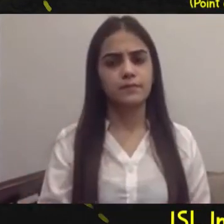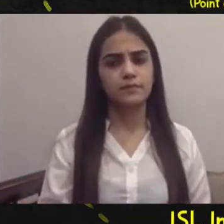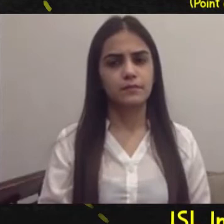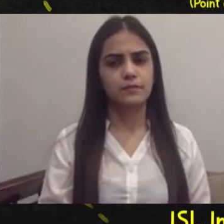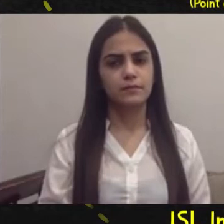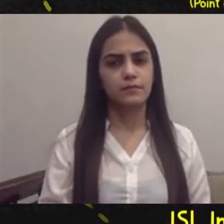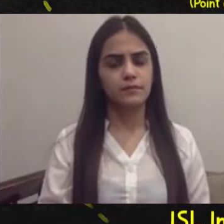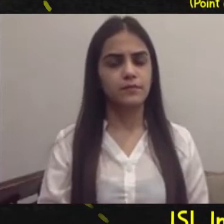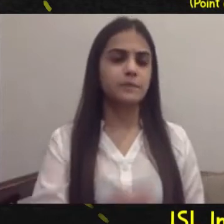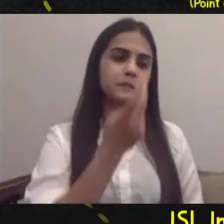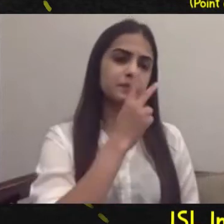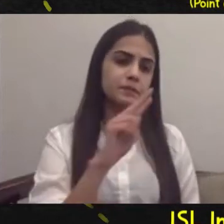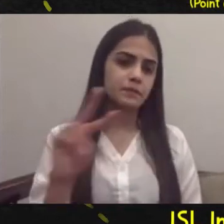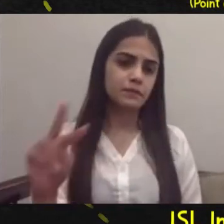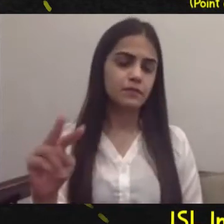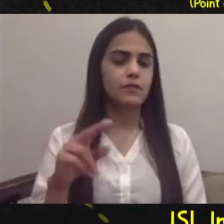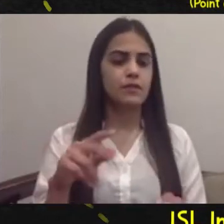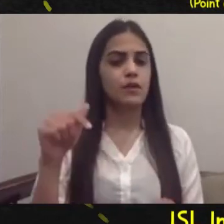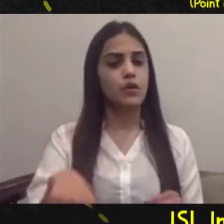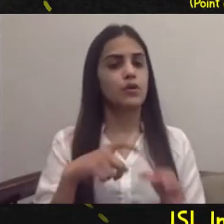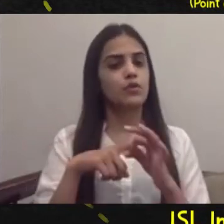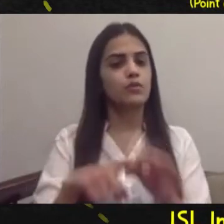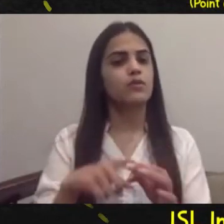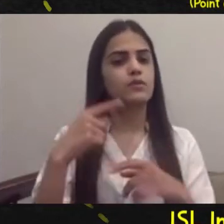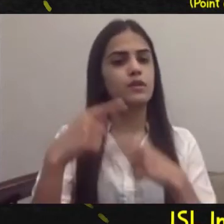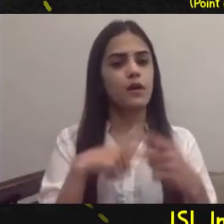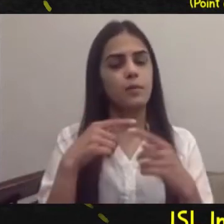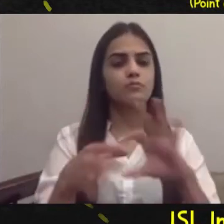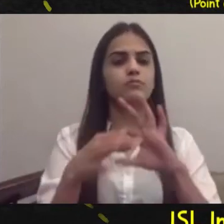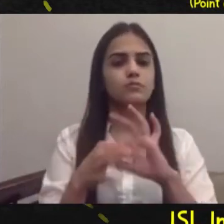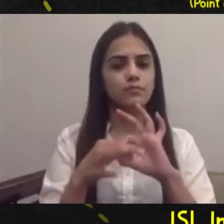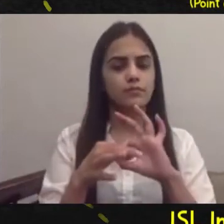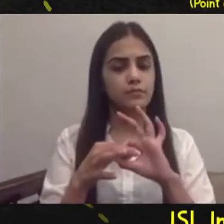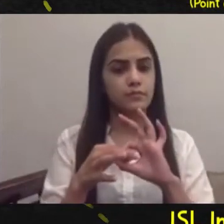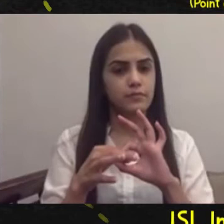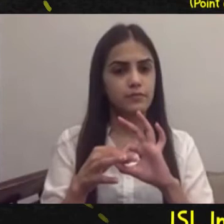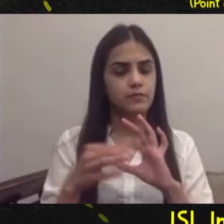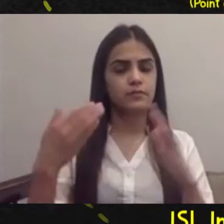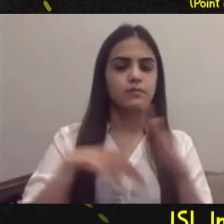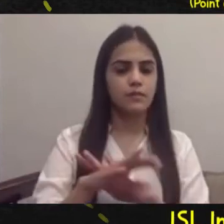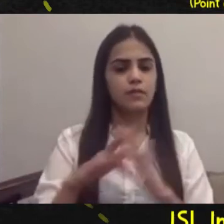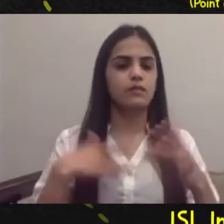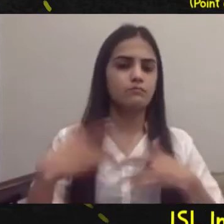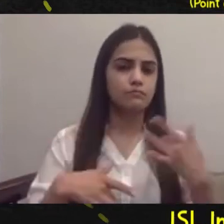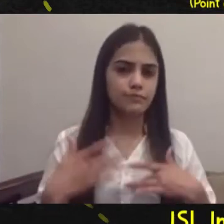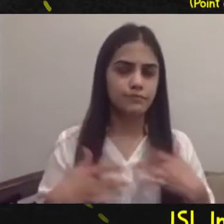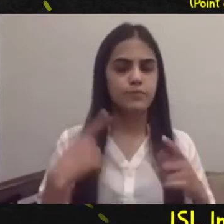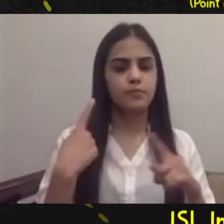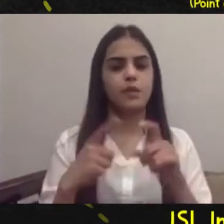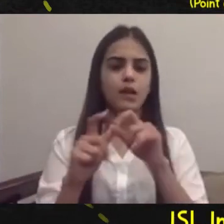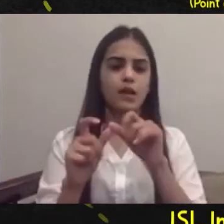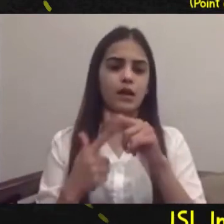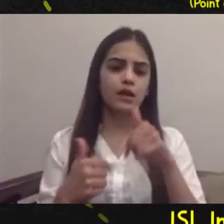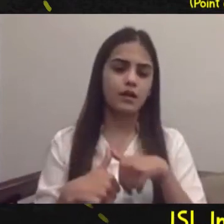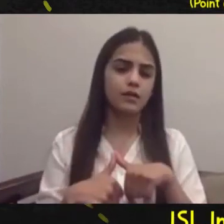come back to sort of fundamental questions about the relationships between pleasure and data, right?